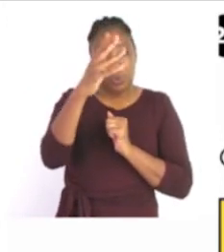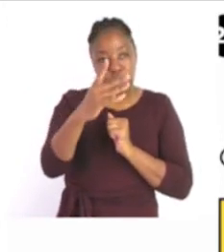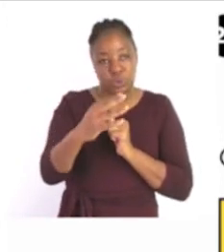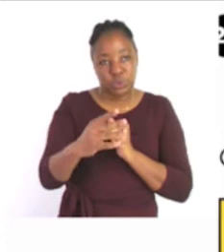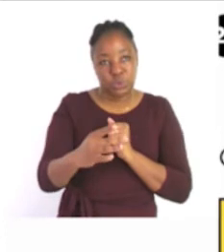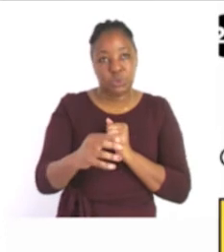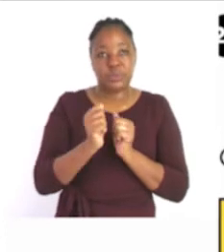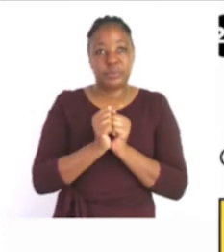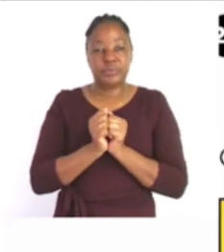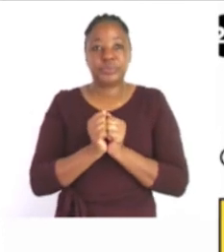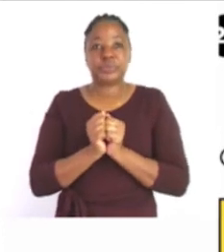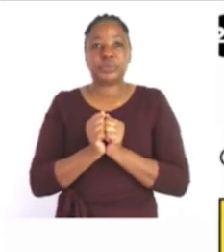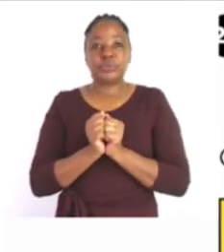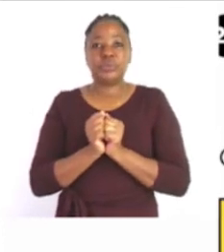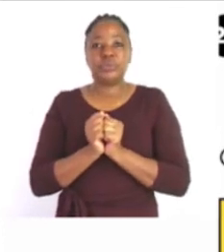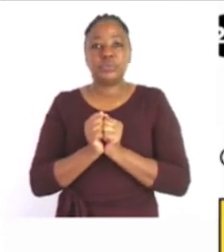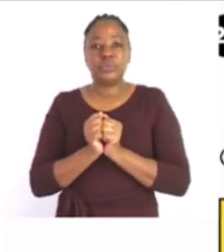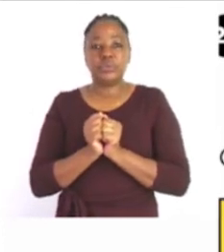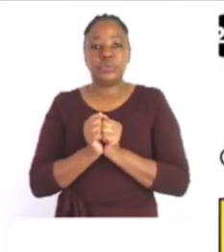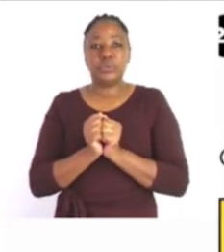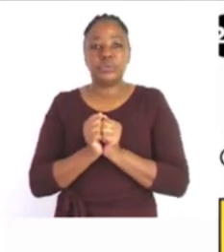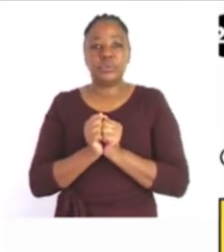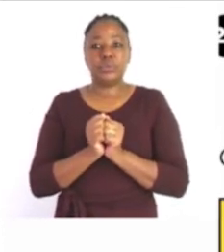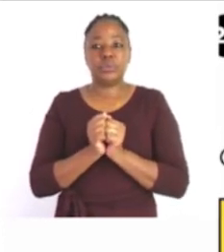sail. You are going to check the yellow